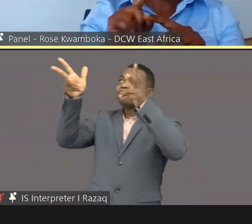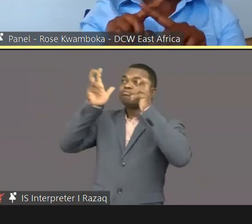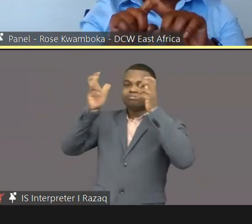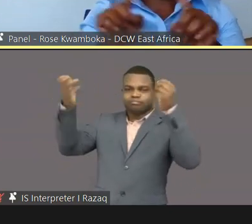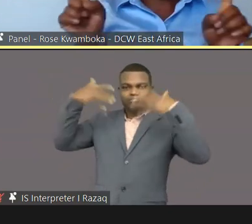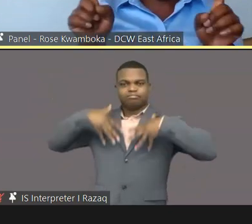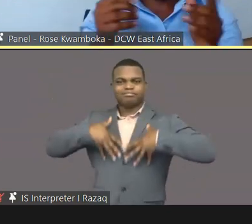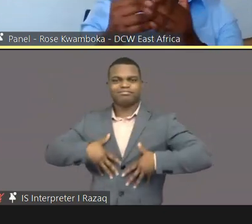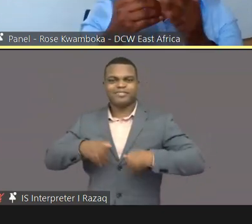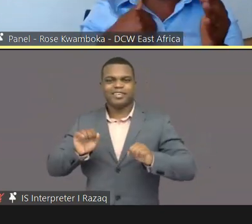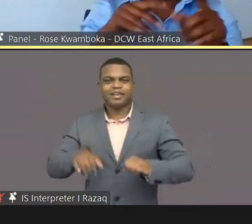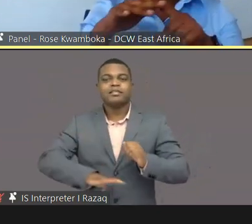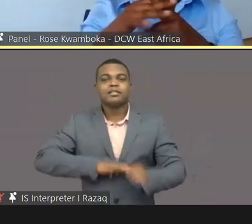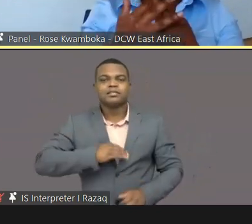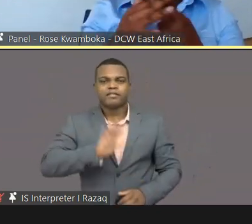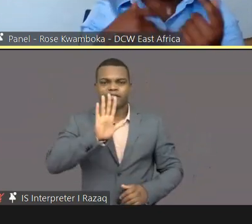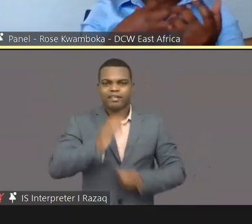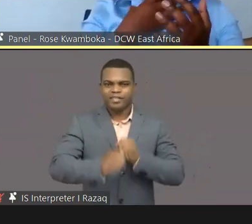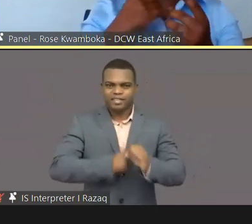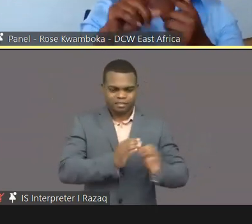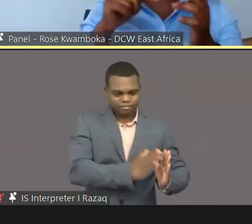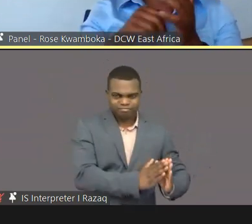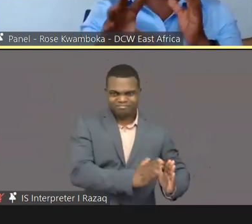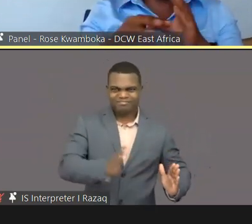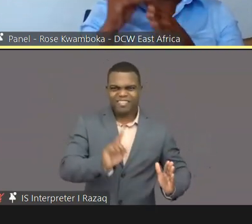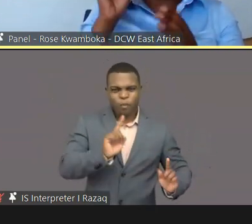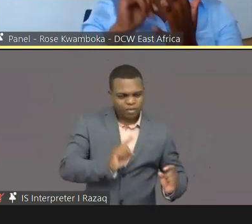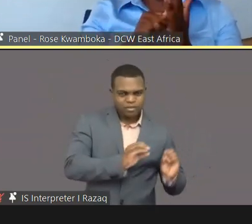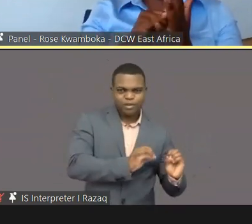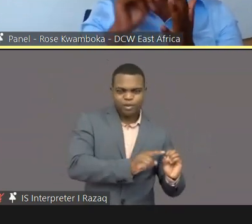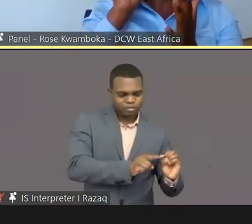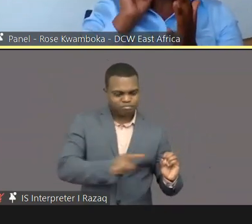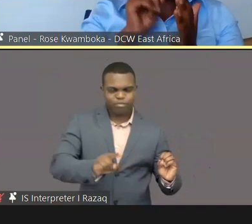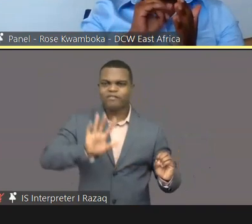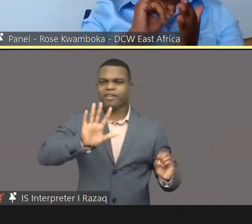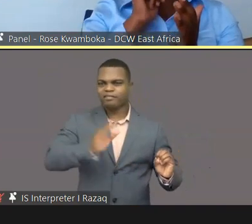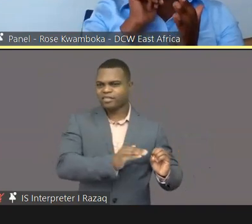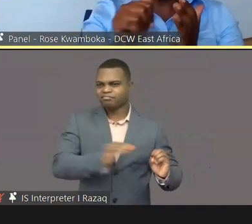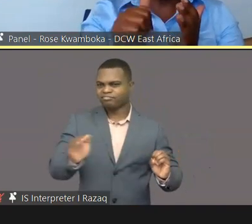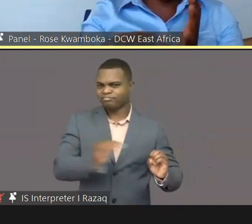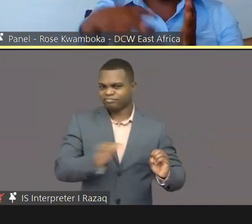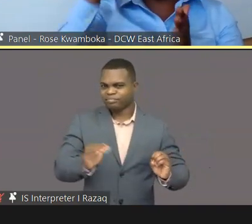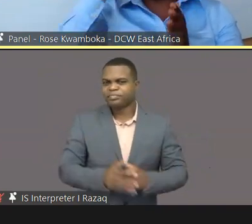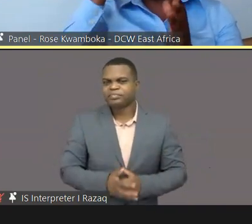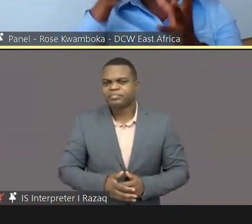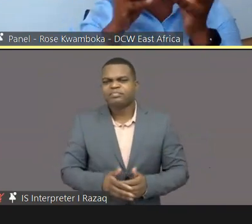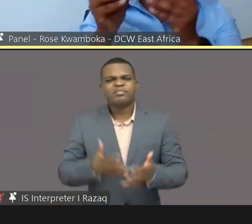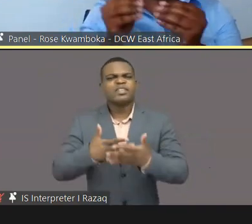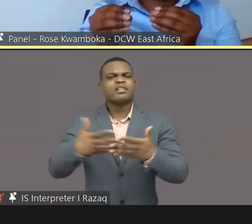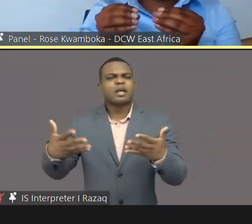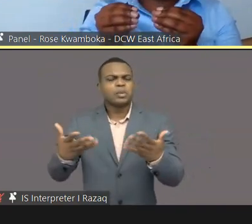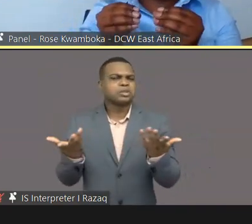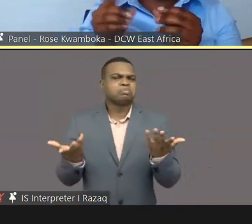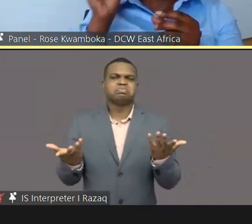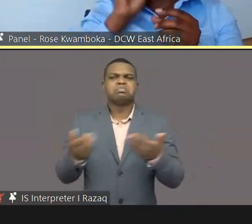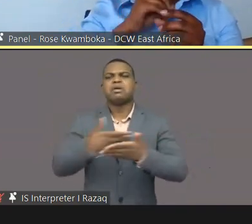deafness. However, before I begin, I would like to point out that deafness is not a